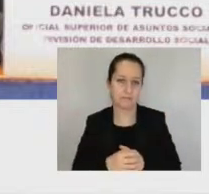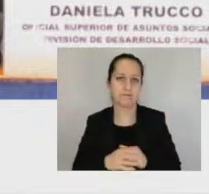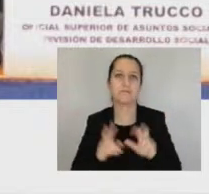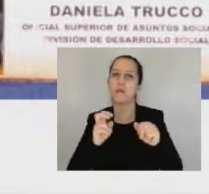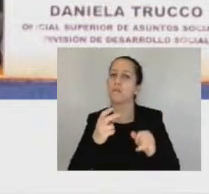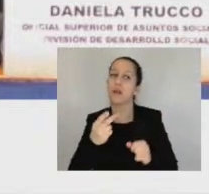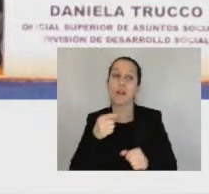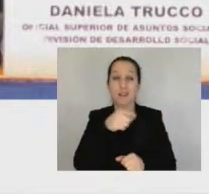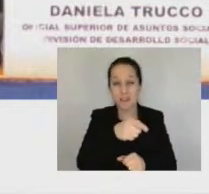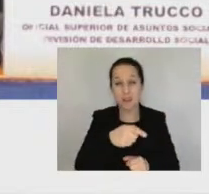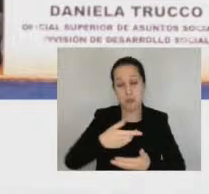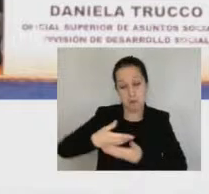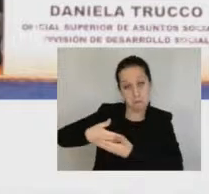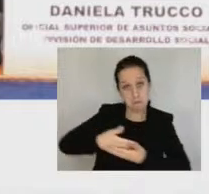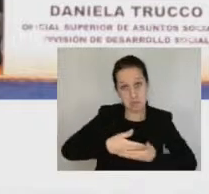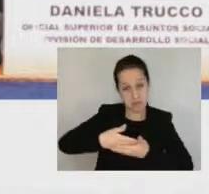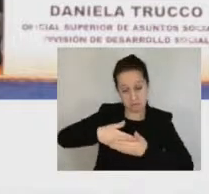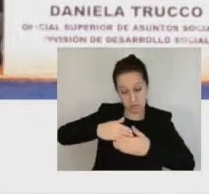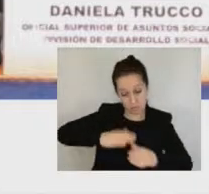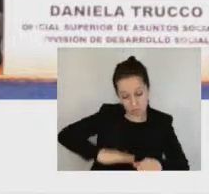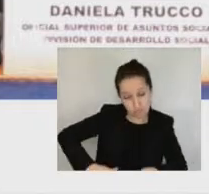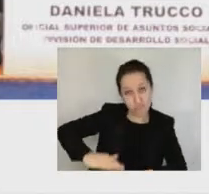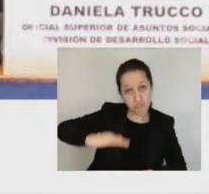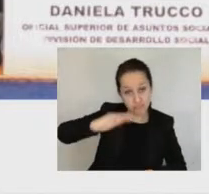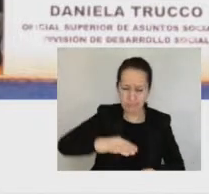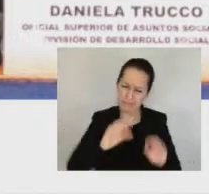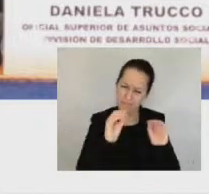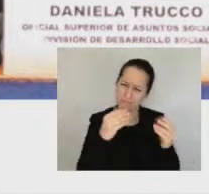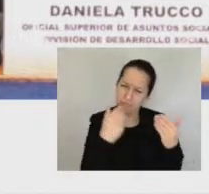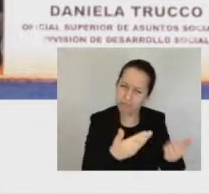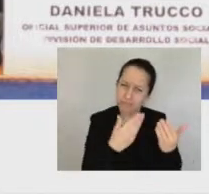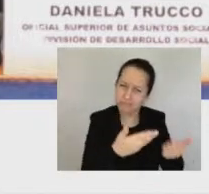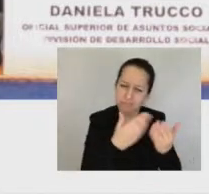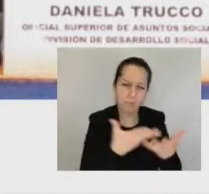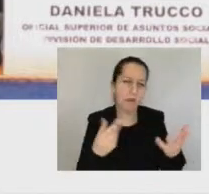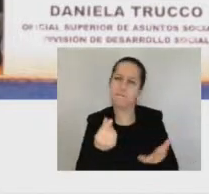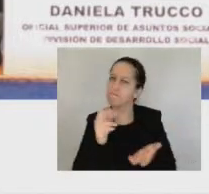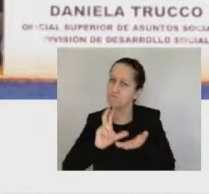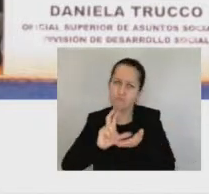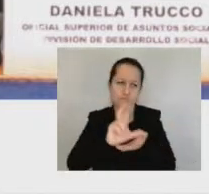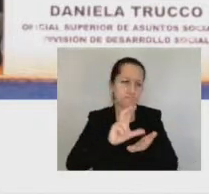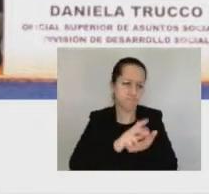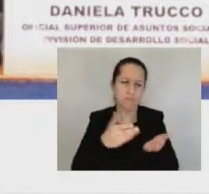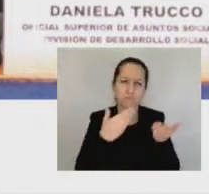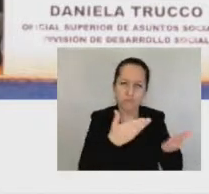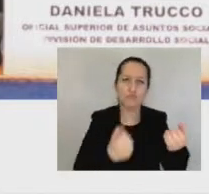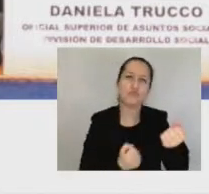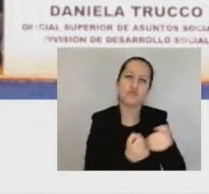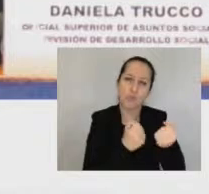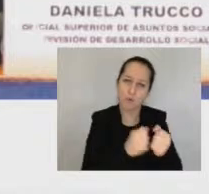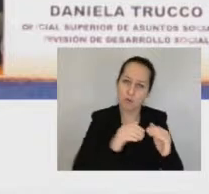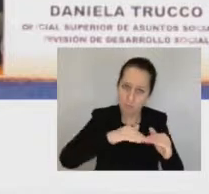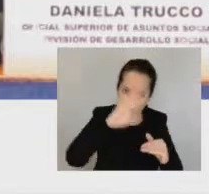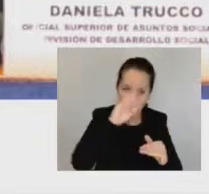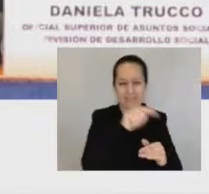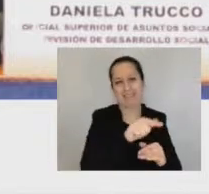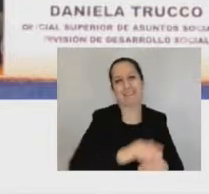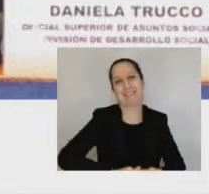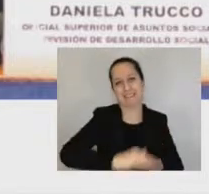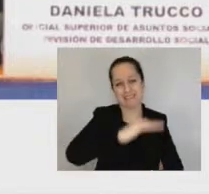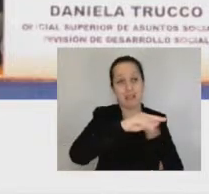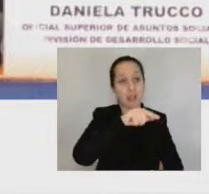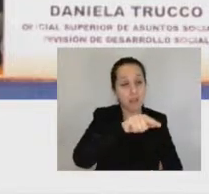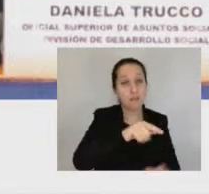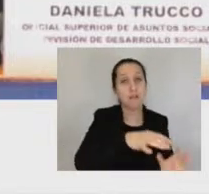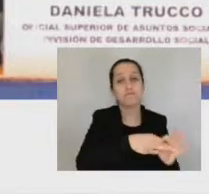Barr, that it's essential to invest more in early childhood by way of integral policies. It's likely that